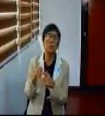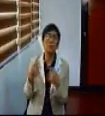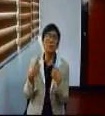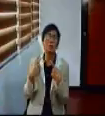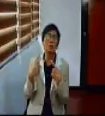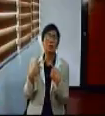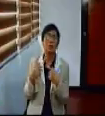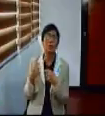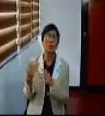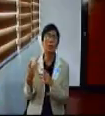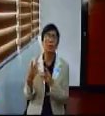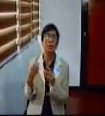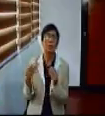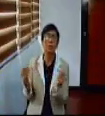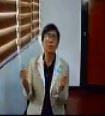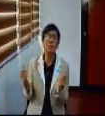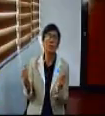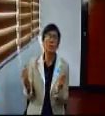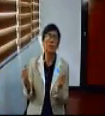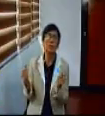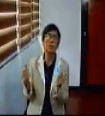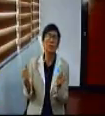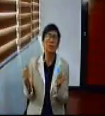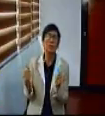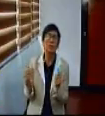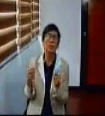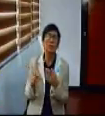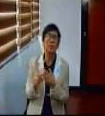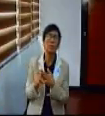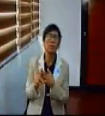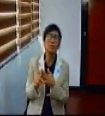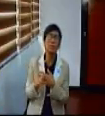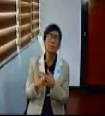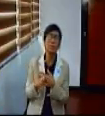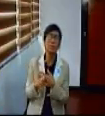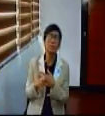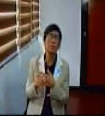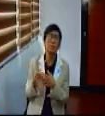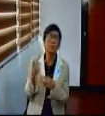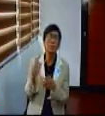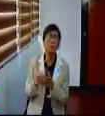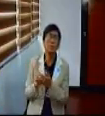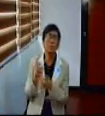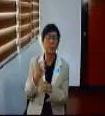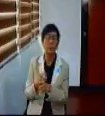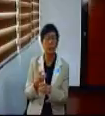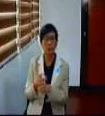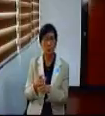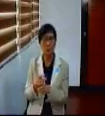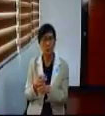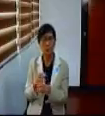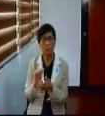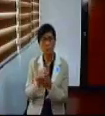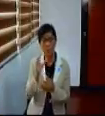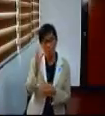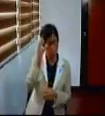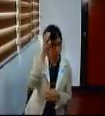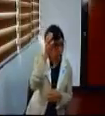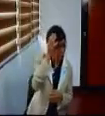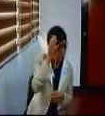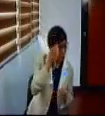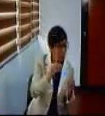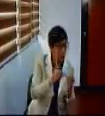a package that they should pay something. I think that would be a bit difficult. So your concern more is in regard